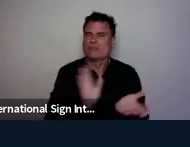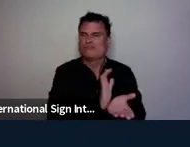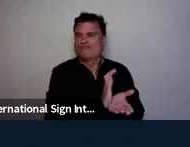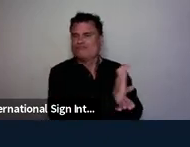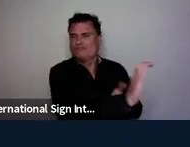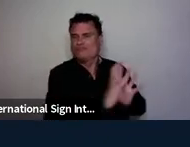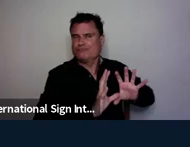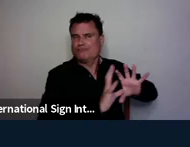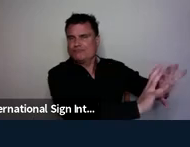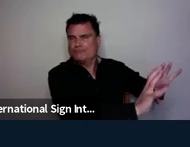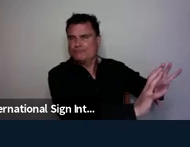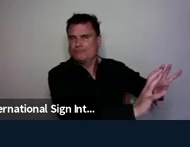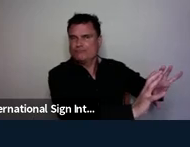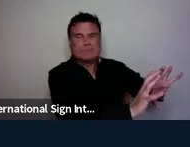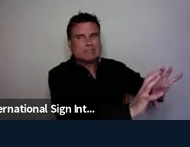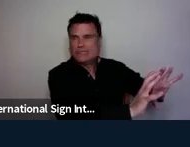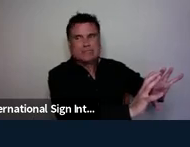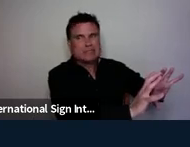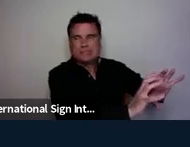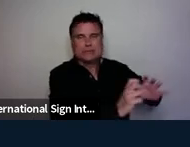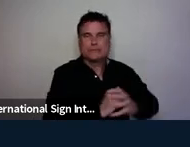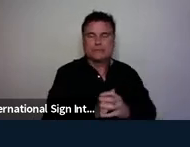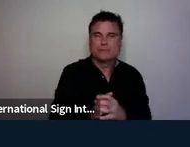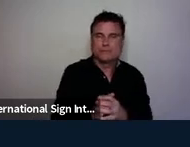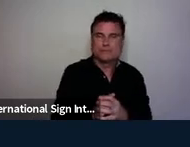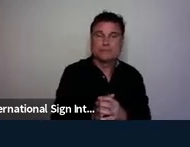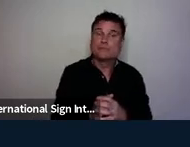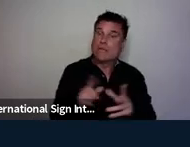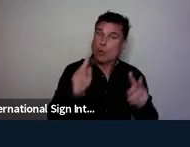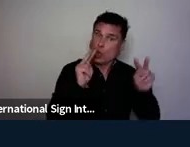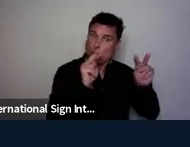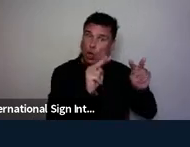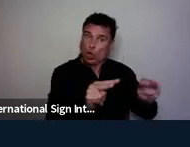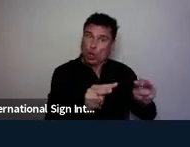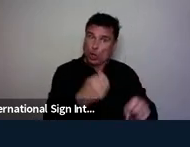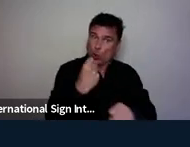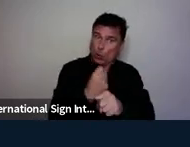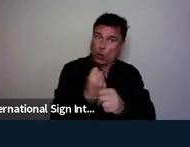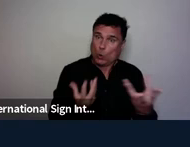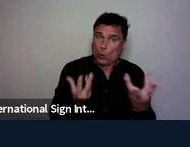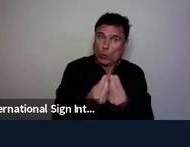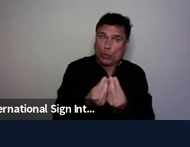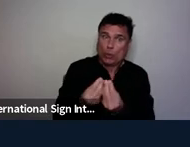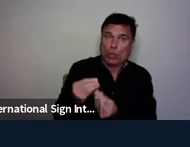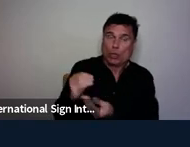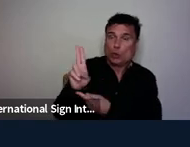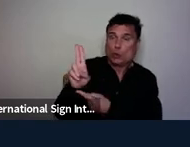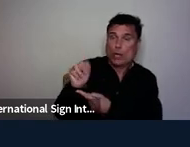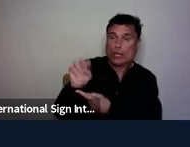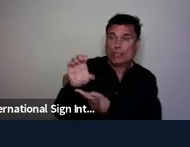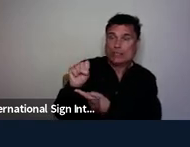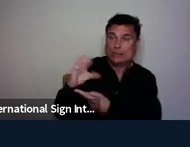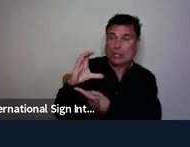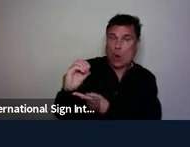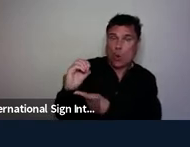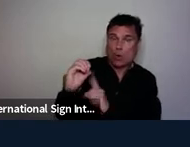take the last tips that we did with UNESCO, it was the first global consultation on LGBTI